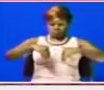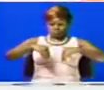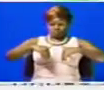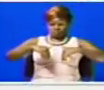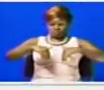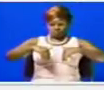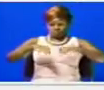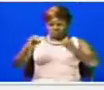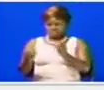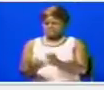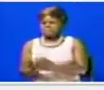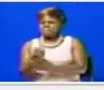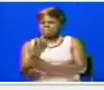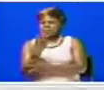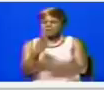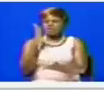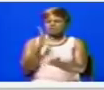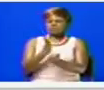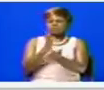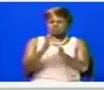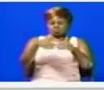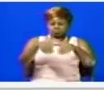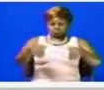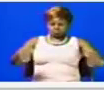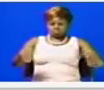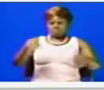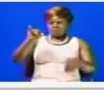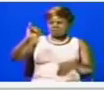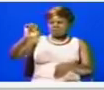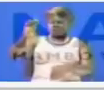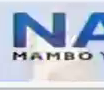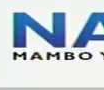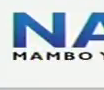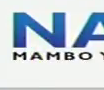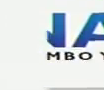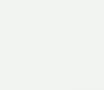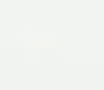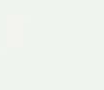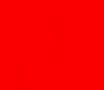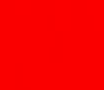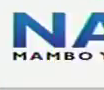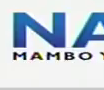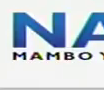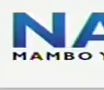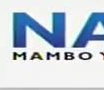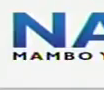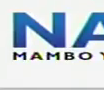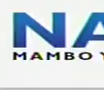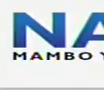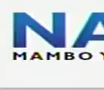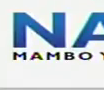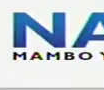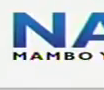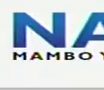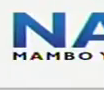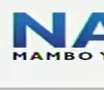jurisdiction, establishment of a truly independent electoral and boundaries commission with the view of holding a fresh presidential